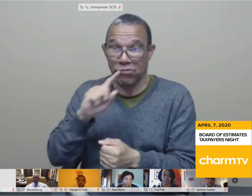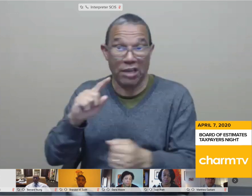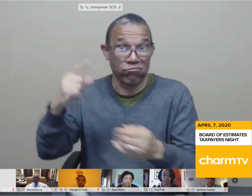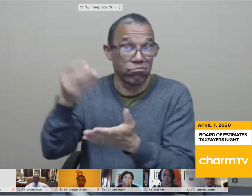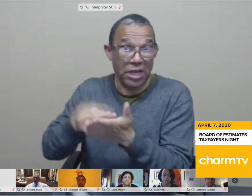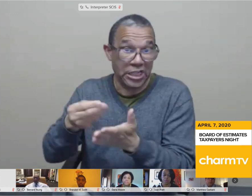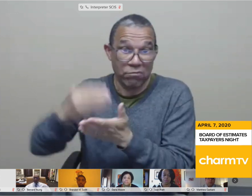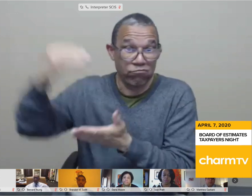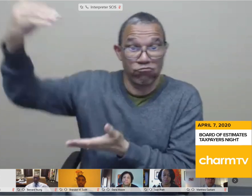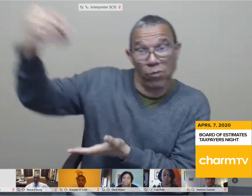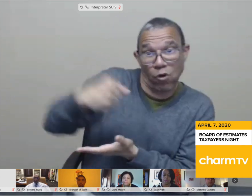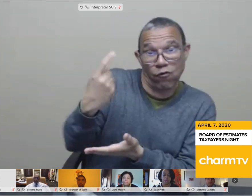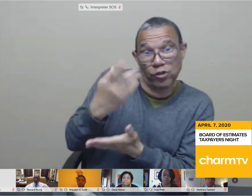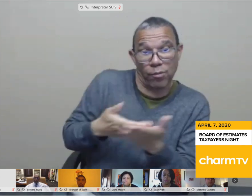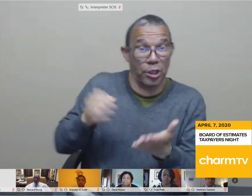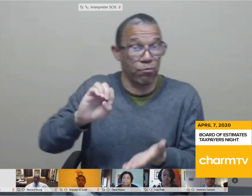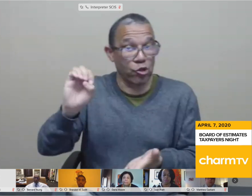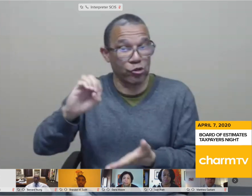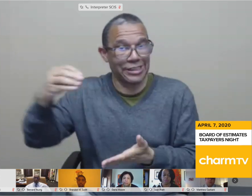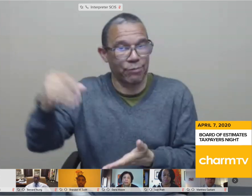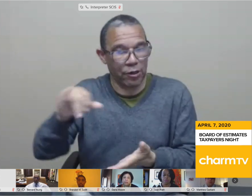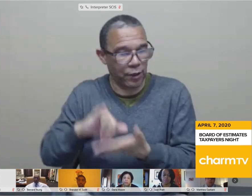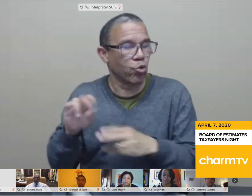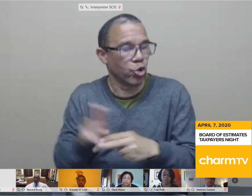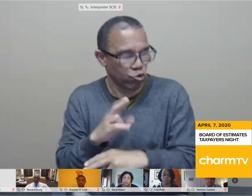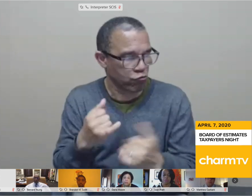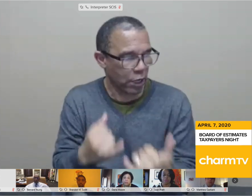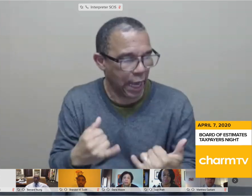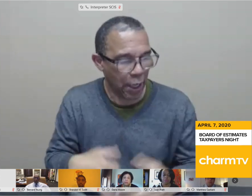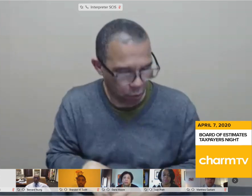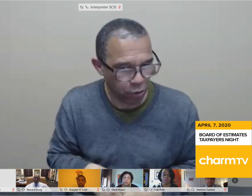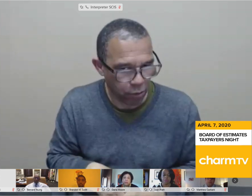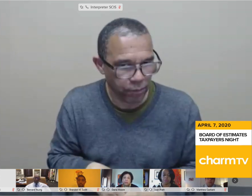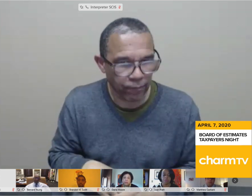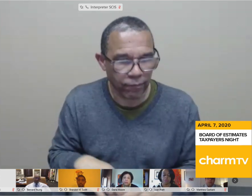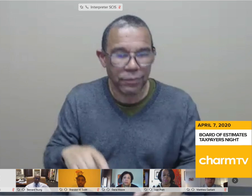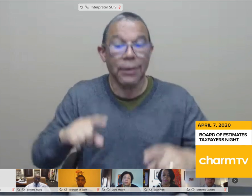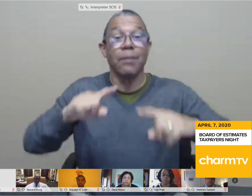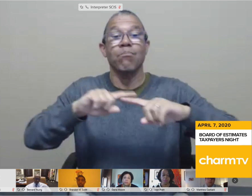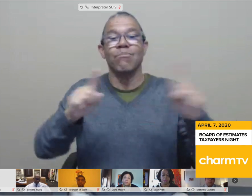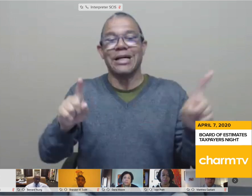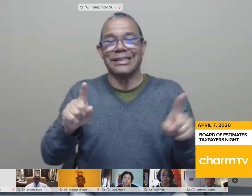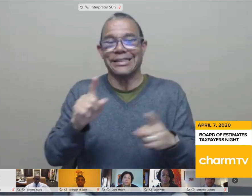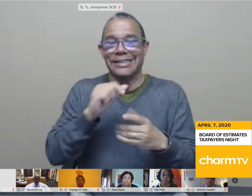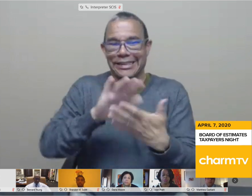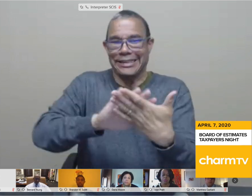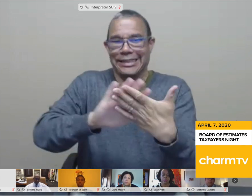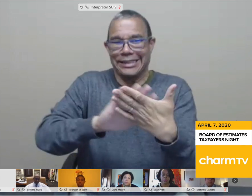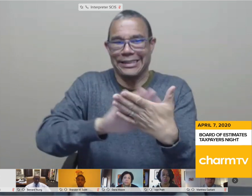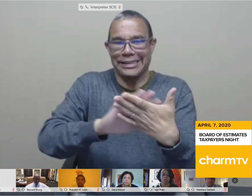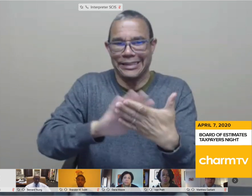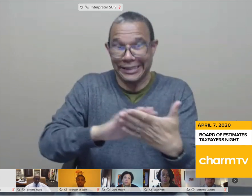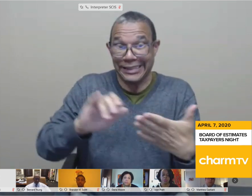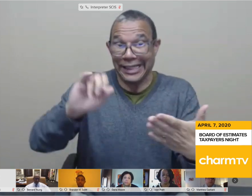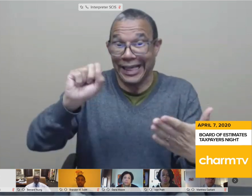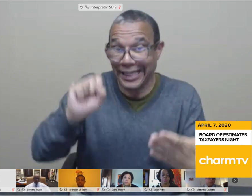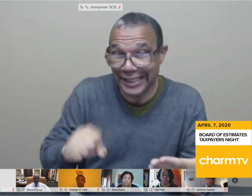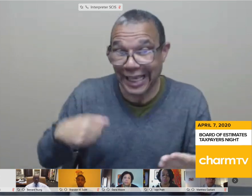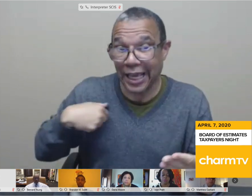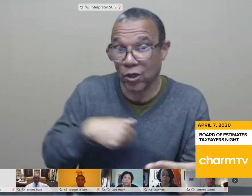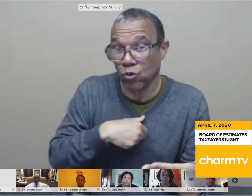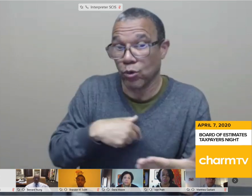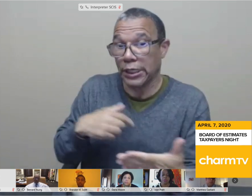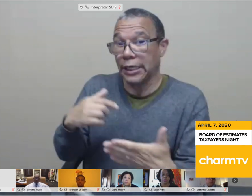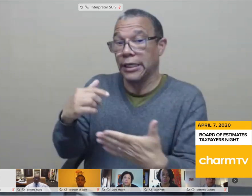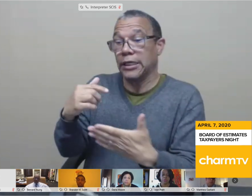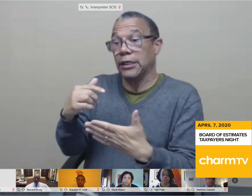of the emergency expenses we are incurring right now. Where we're less sure is whether we can backfill some of the revenue holes that